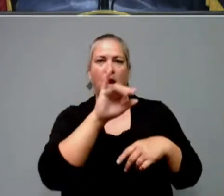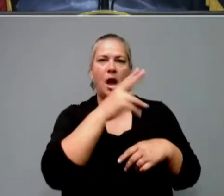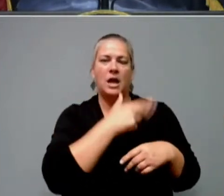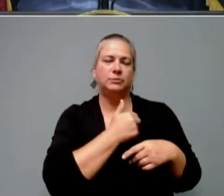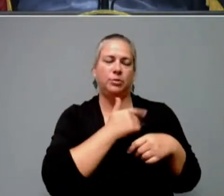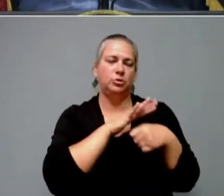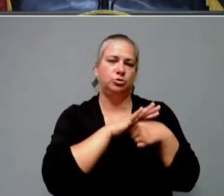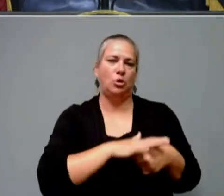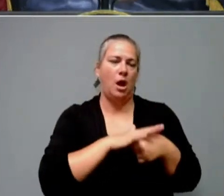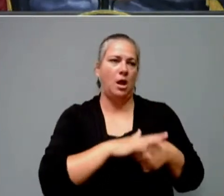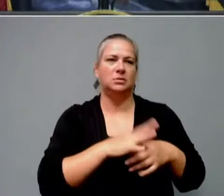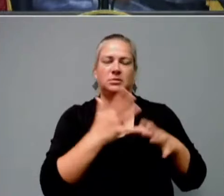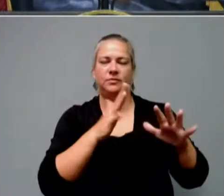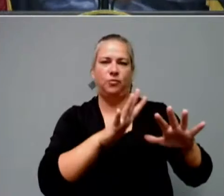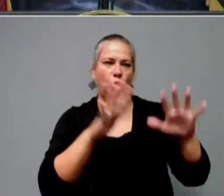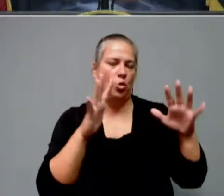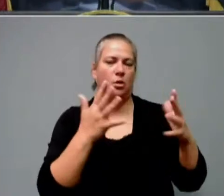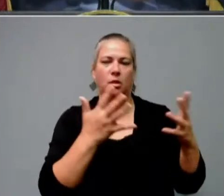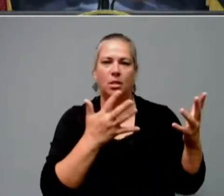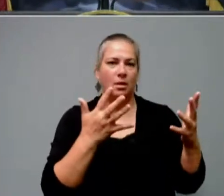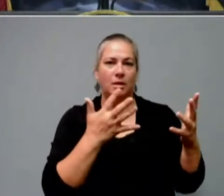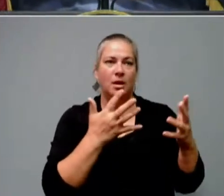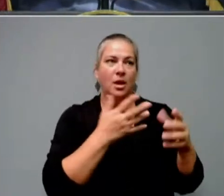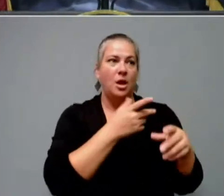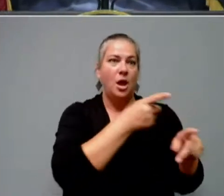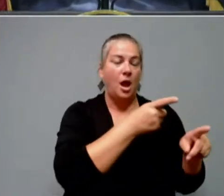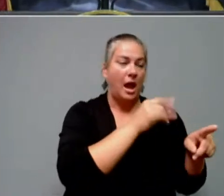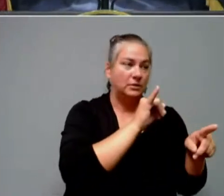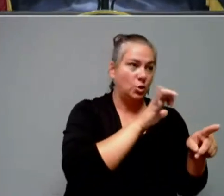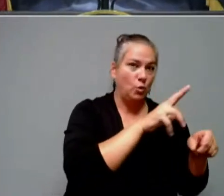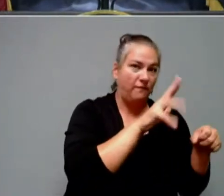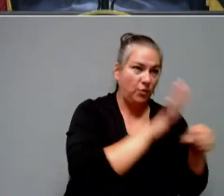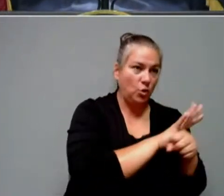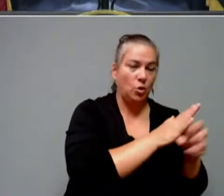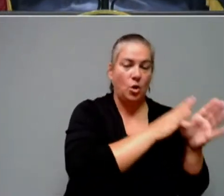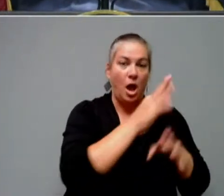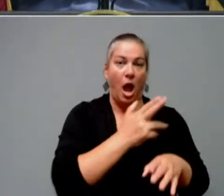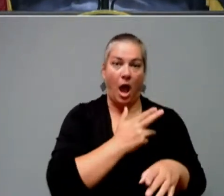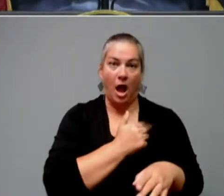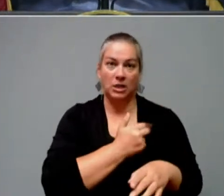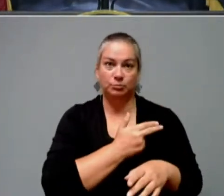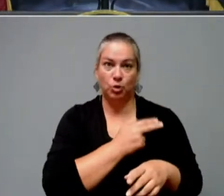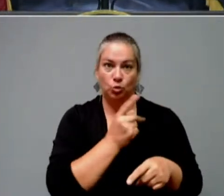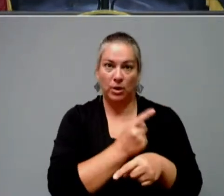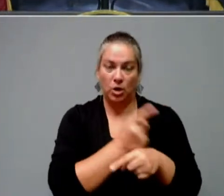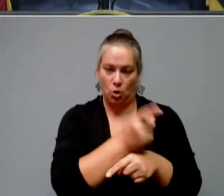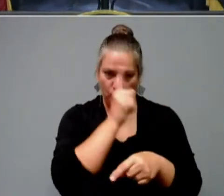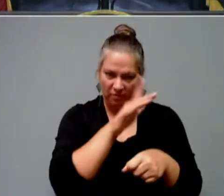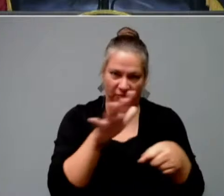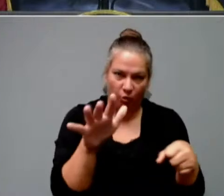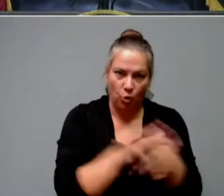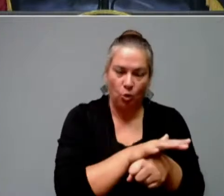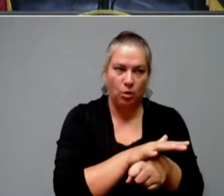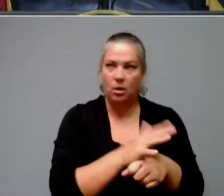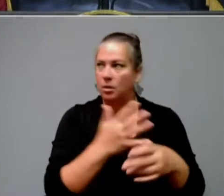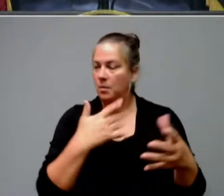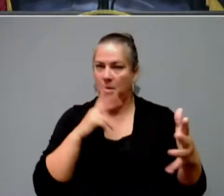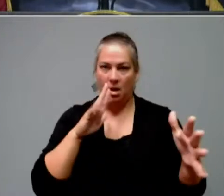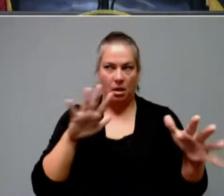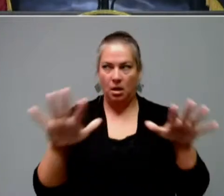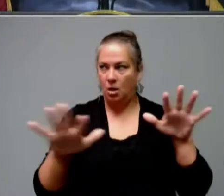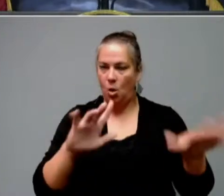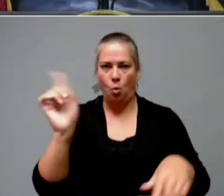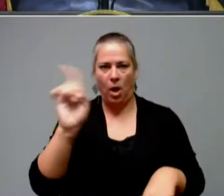even than the regular hospital beds. And we could find ourselves in trouble real fast where people don't have access to ICU level care when they need it.